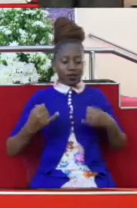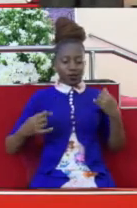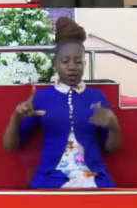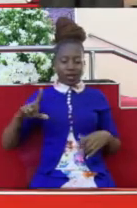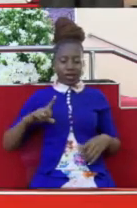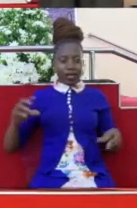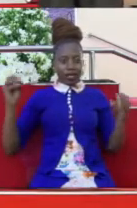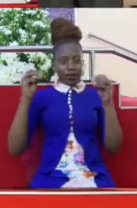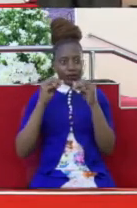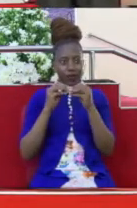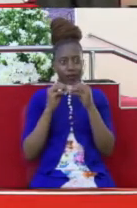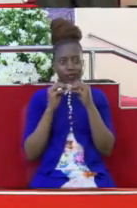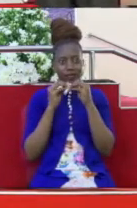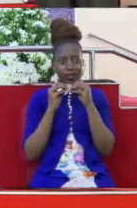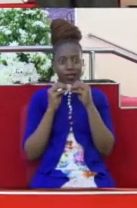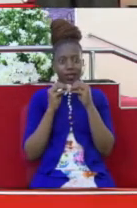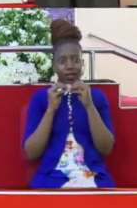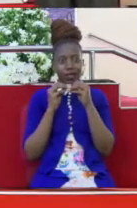And I encourage it.